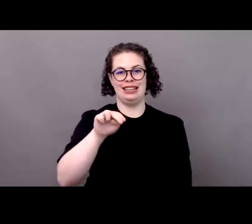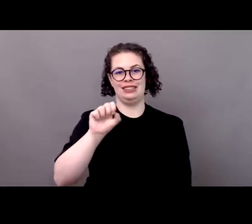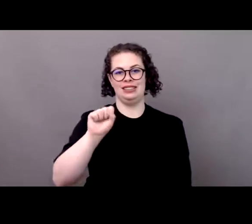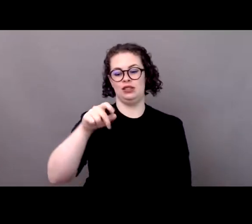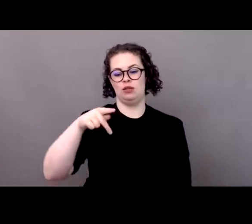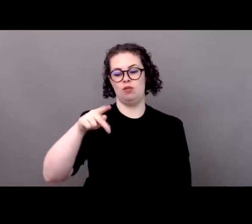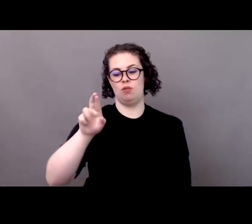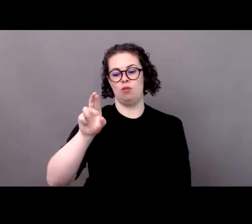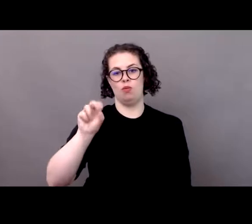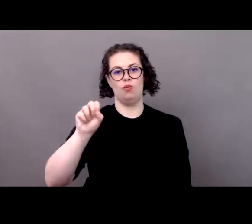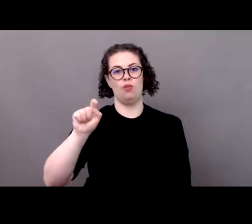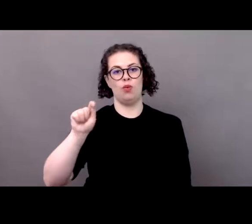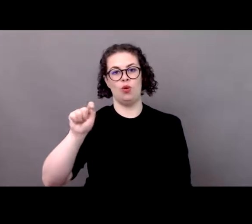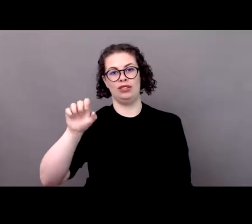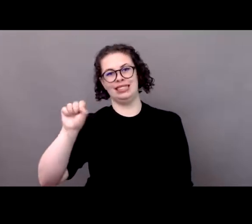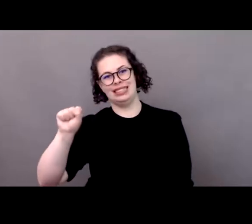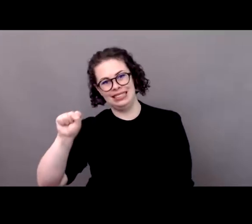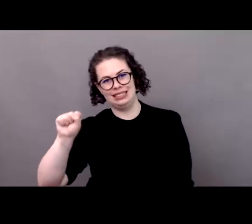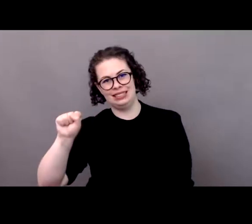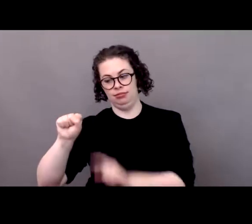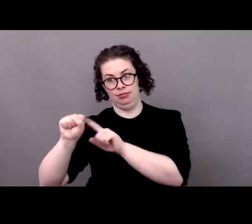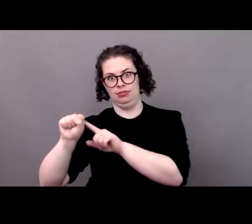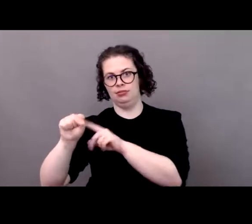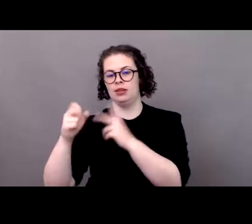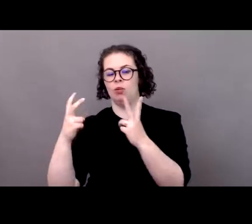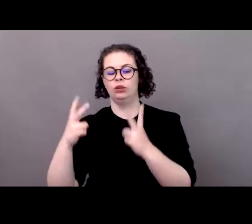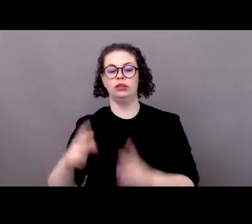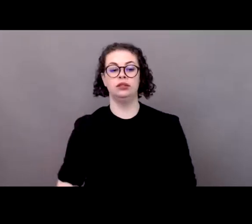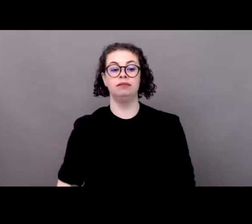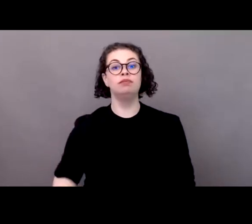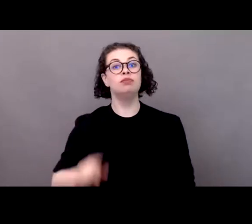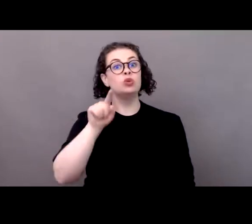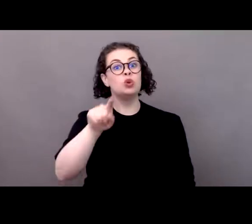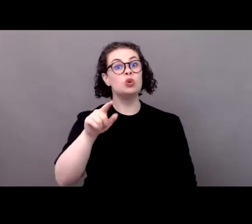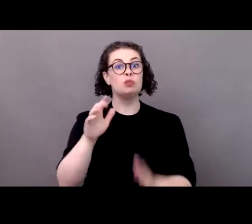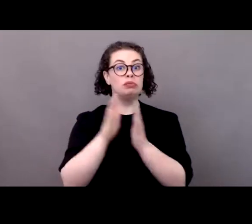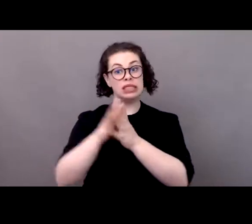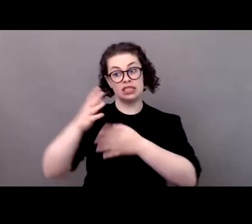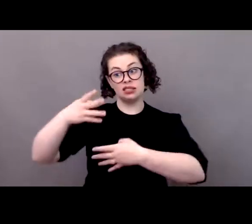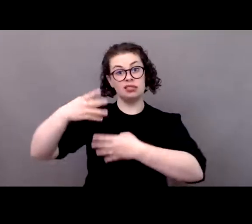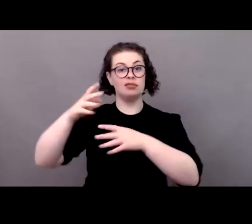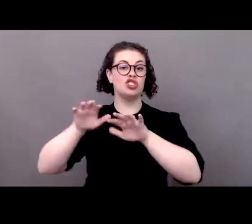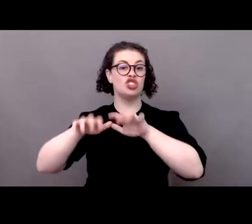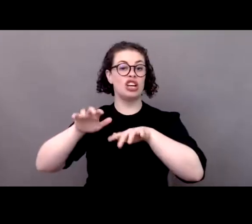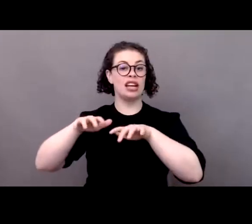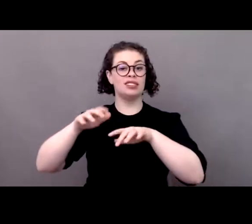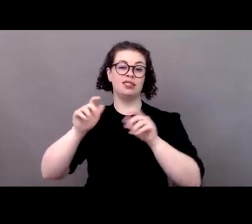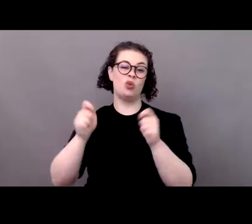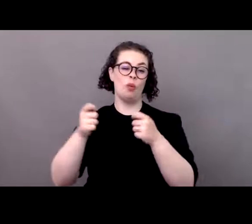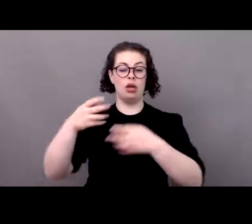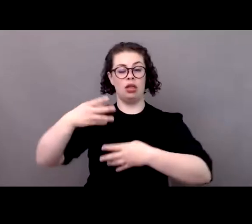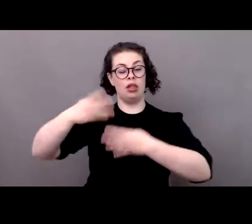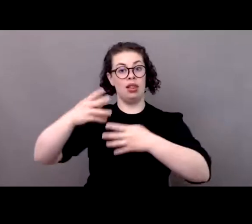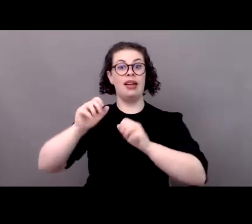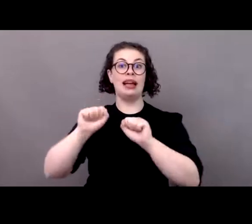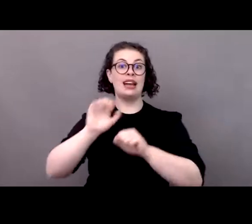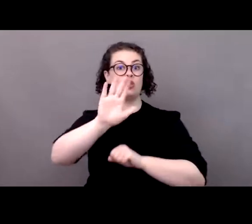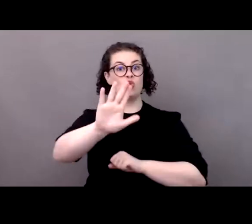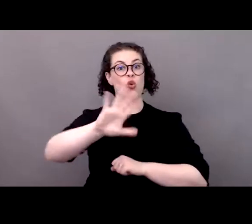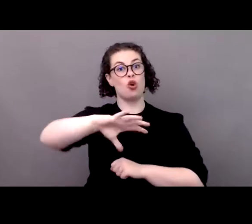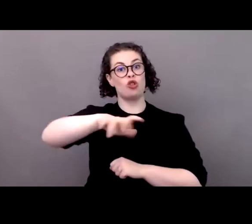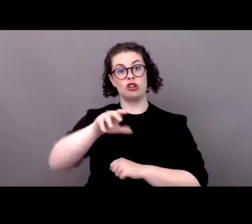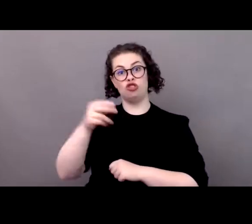When you connect, if you can put the country you're from, we're always interested in seeing the countries that are connecting with us. You can put